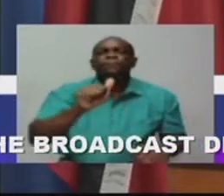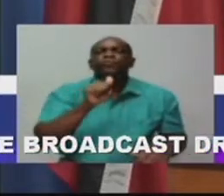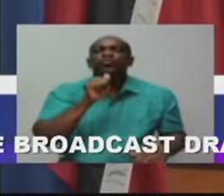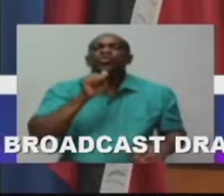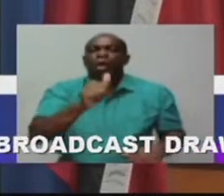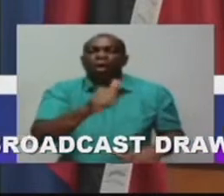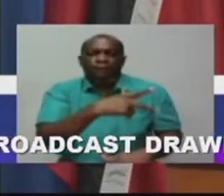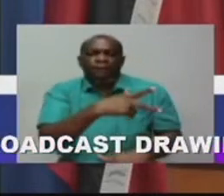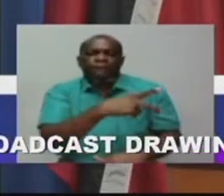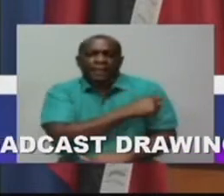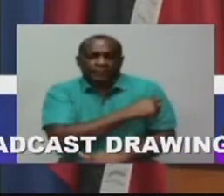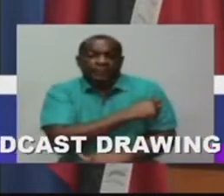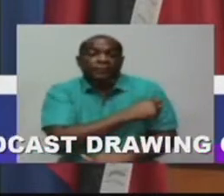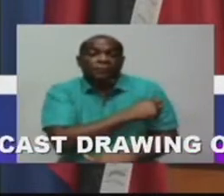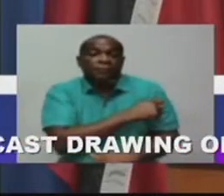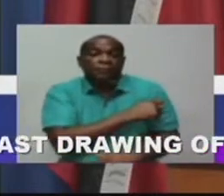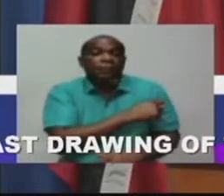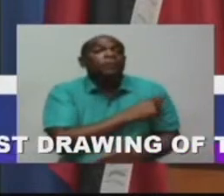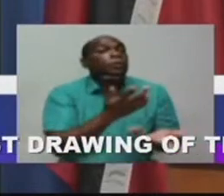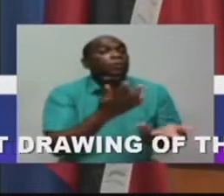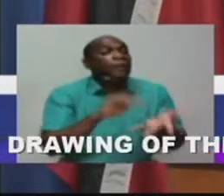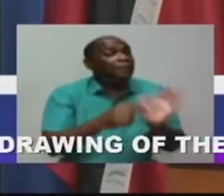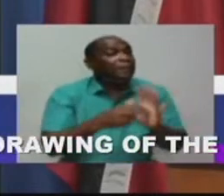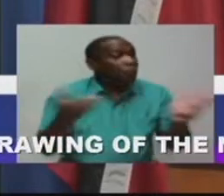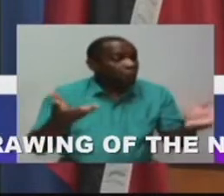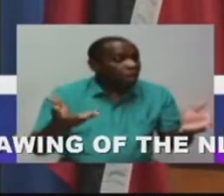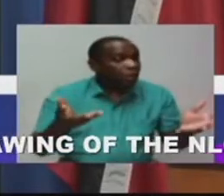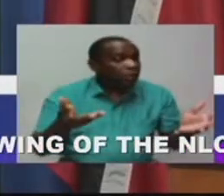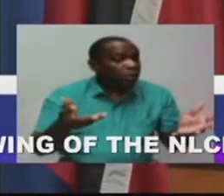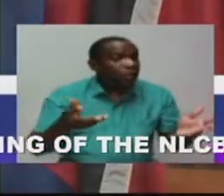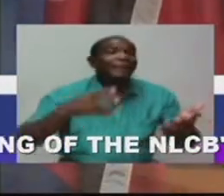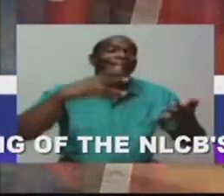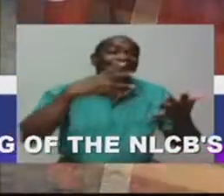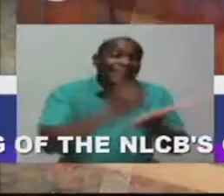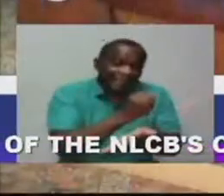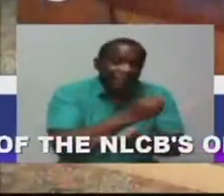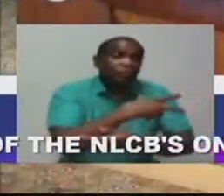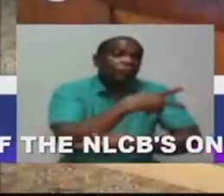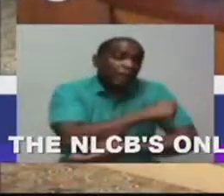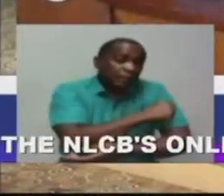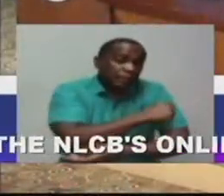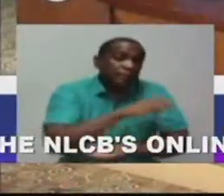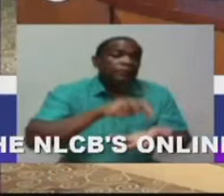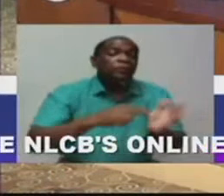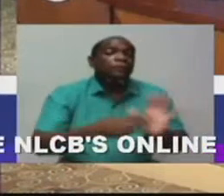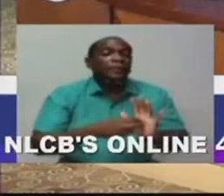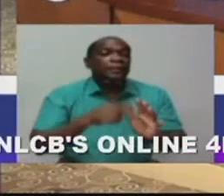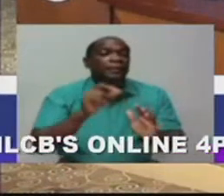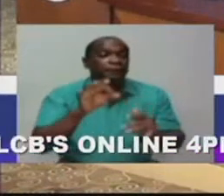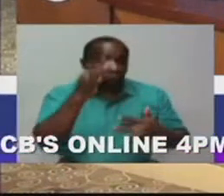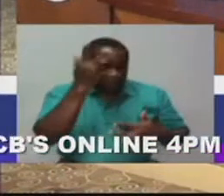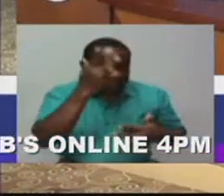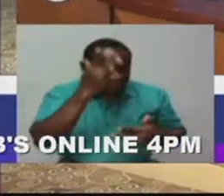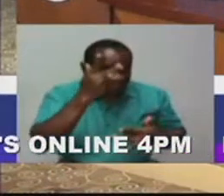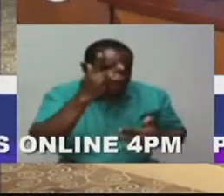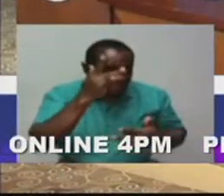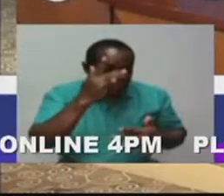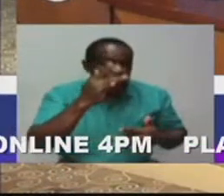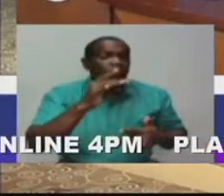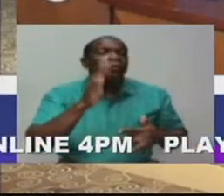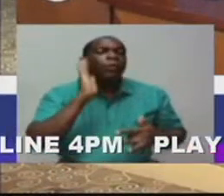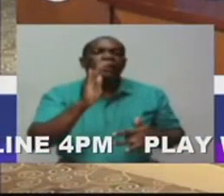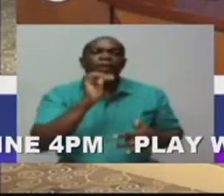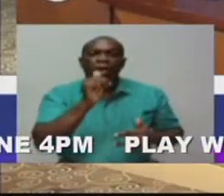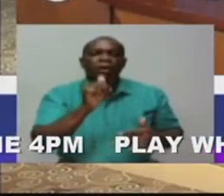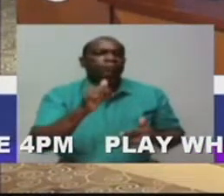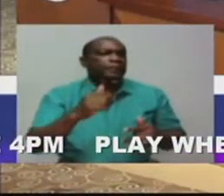course the outcome will be better for all of us. Sia, could you reiterate that of the deaths we are